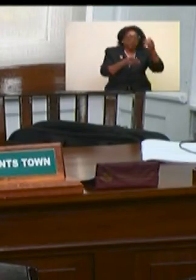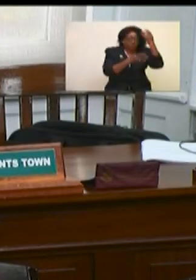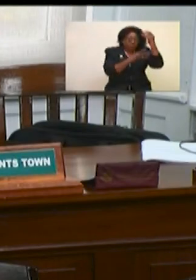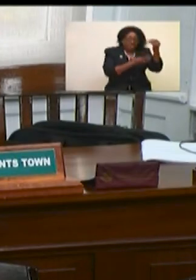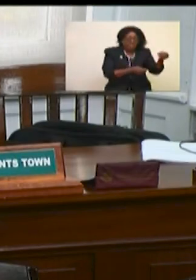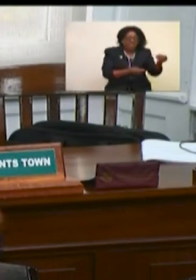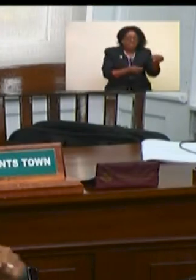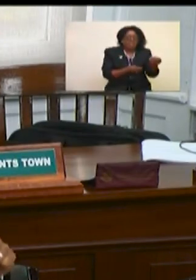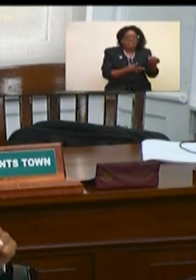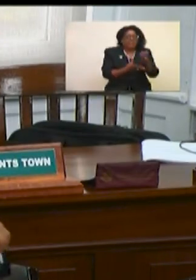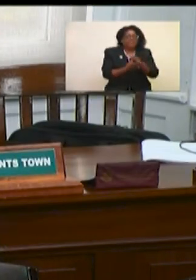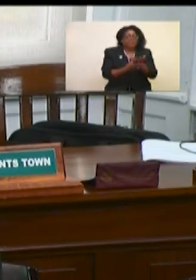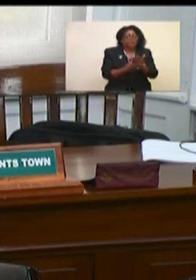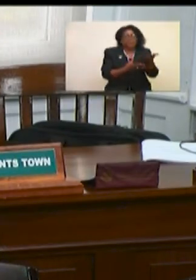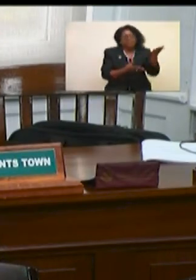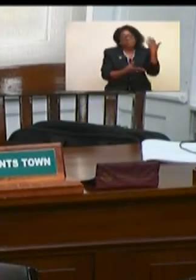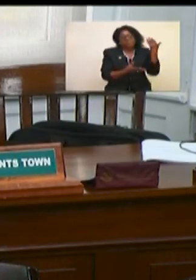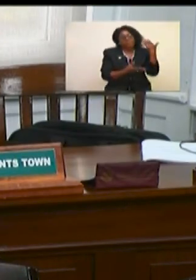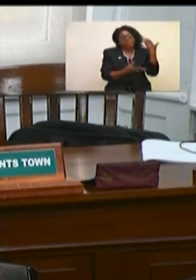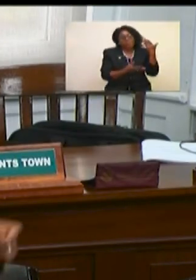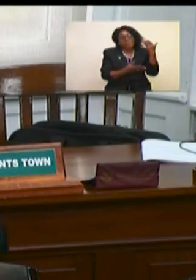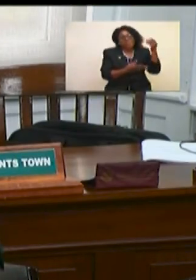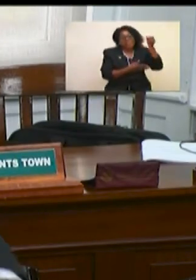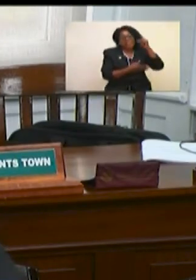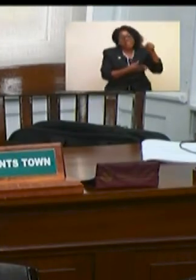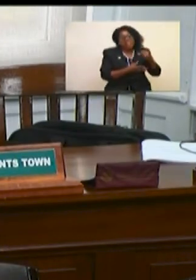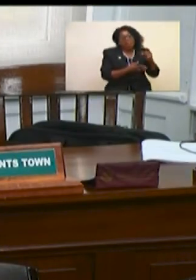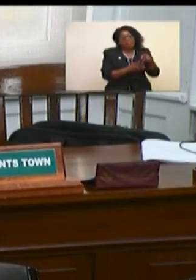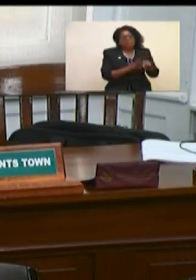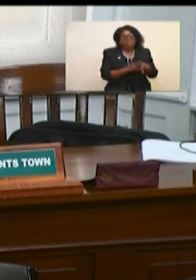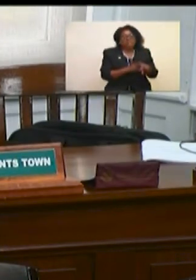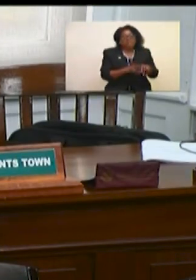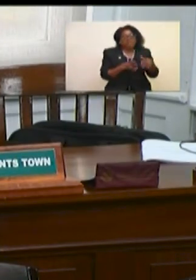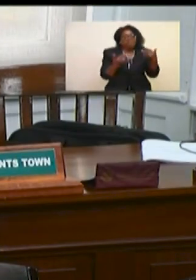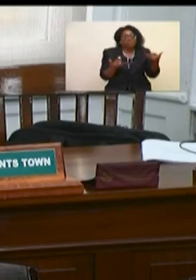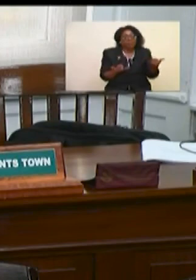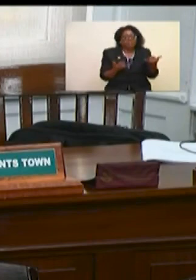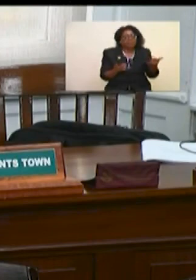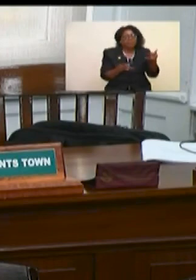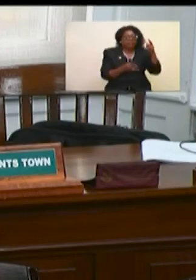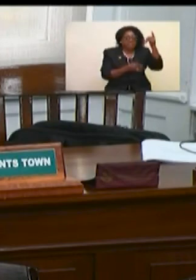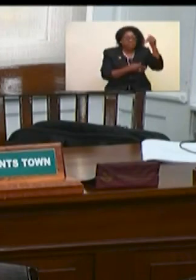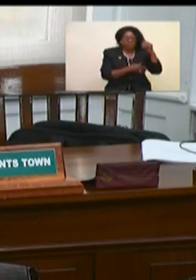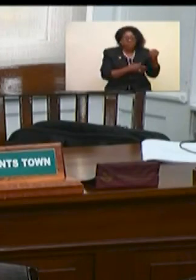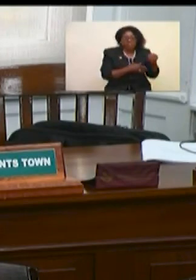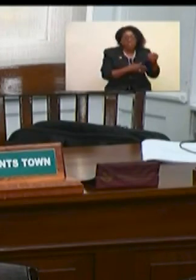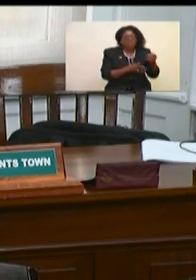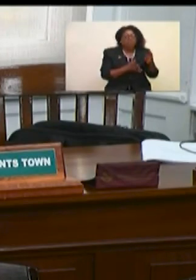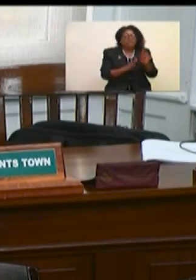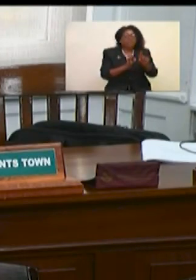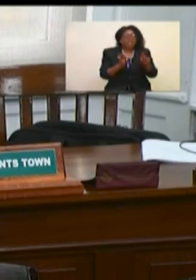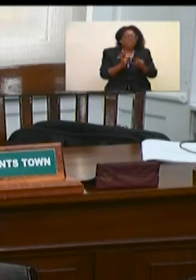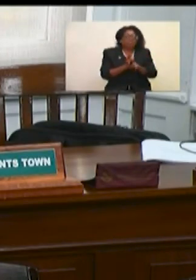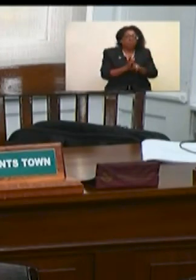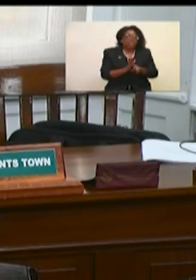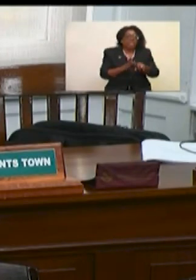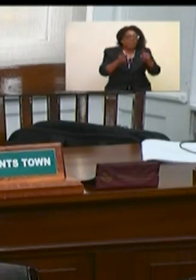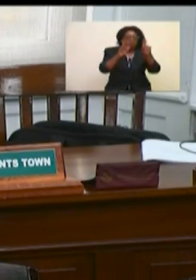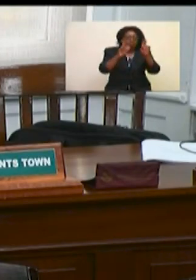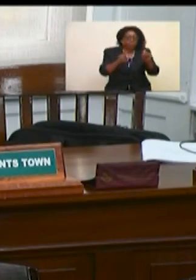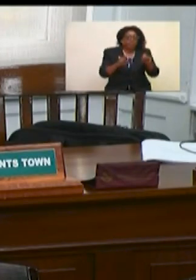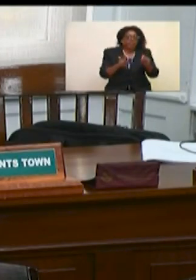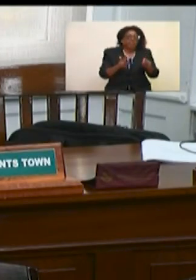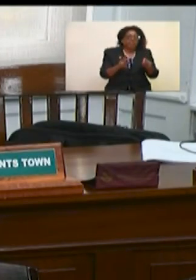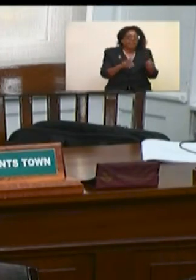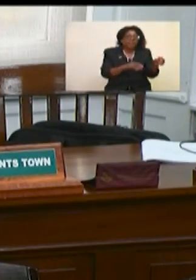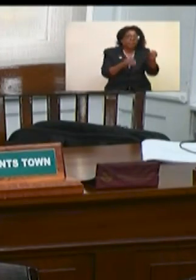between former senior officials and present senior officials on whether by law it was required to